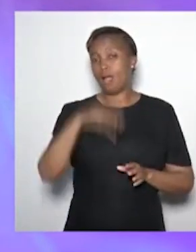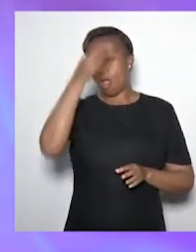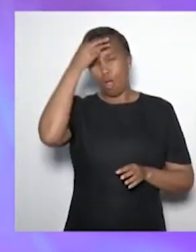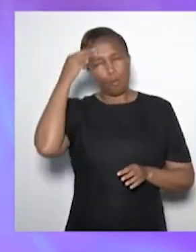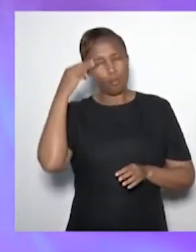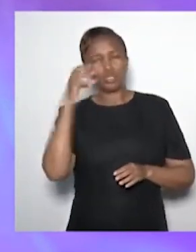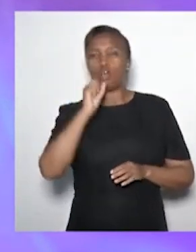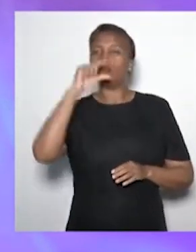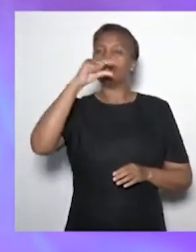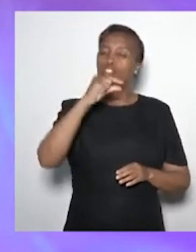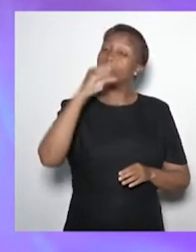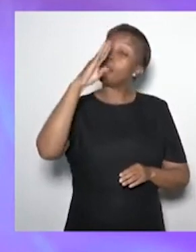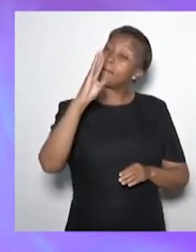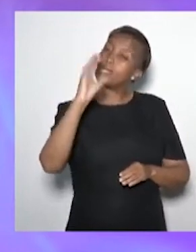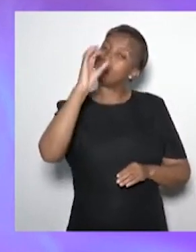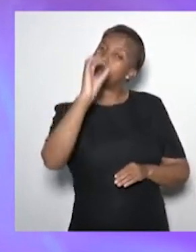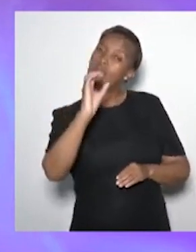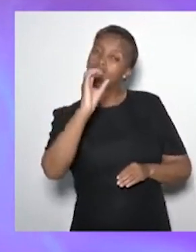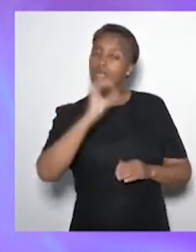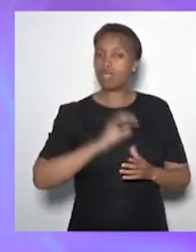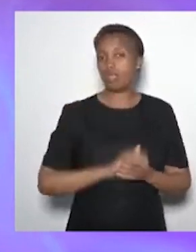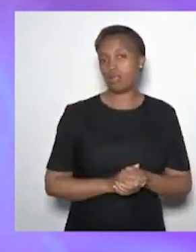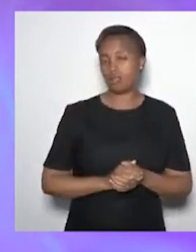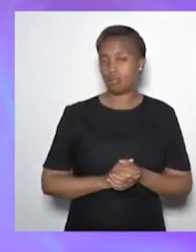Grace Bible Church.